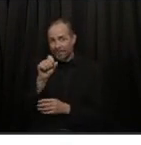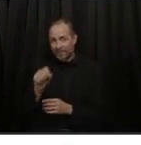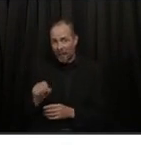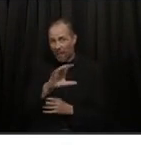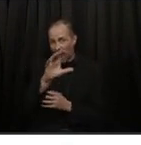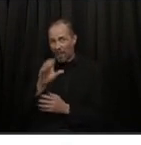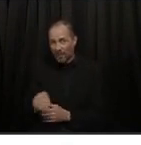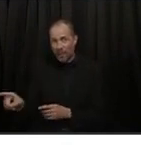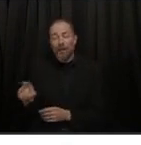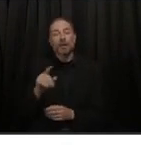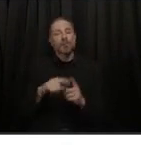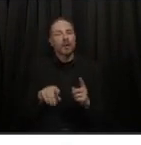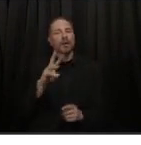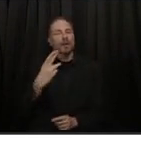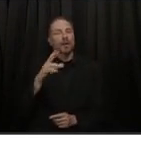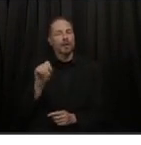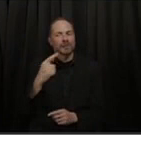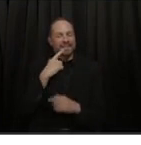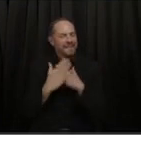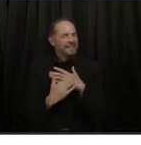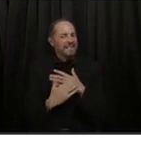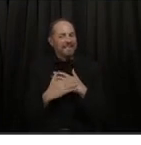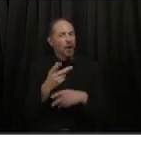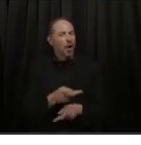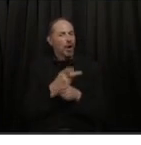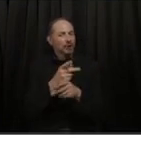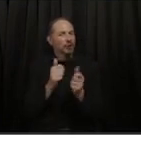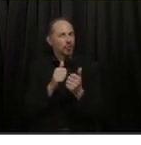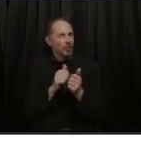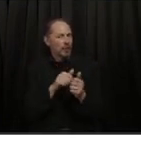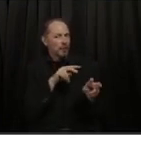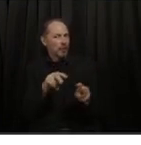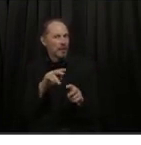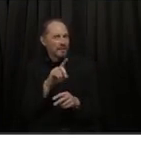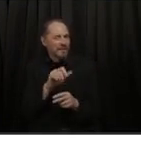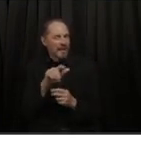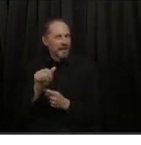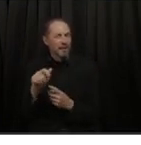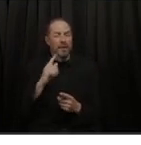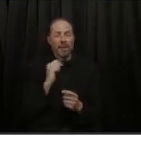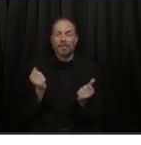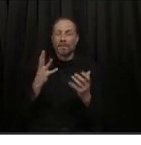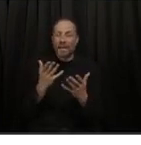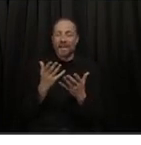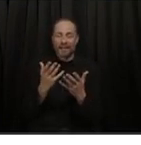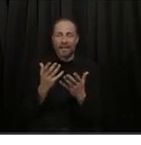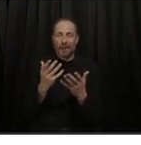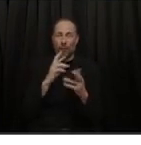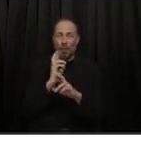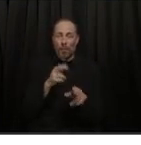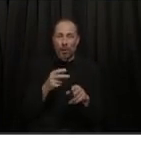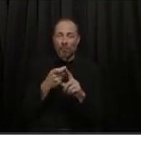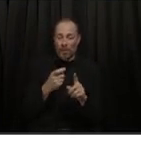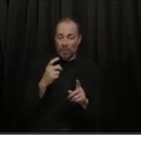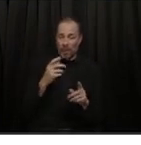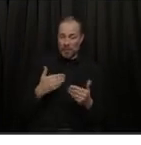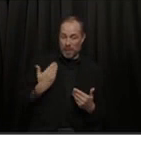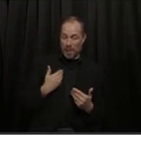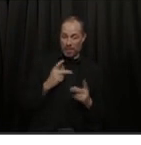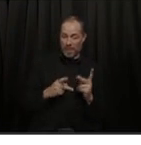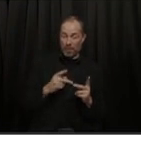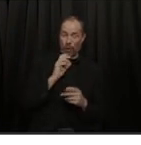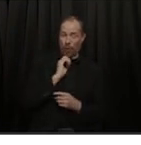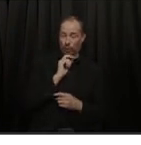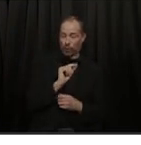WHO has urged caution in interpreting that data. A lot of those early reports have come from individuals that are younger, in their 20s and 30s, and so we're